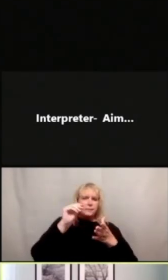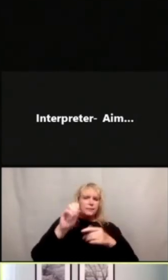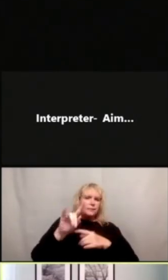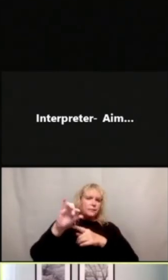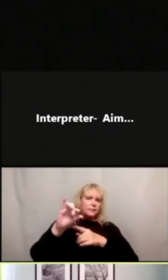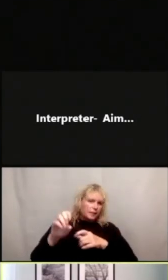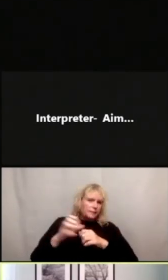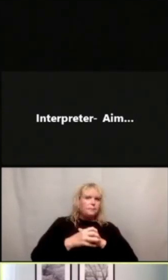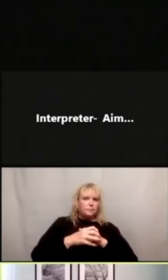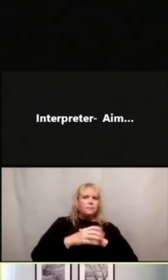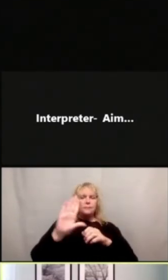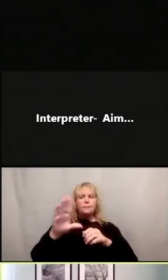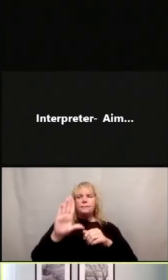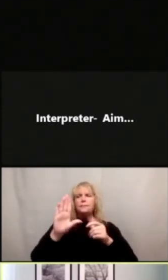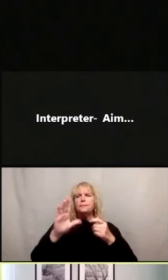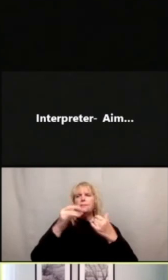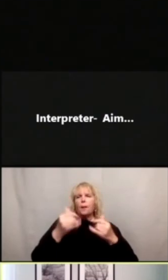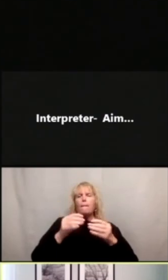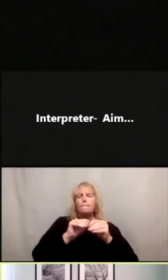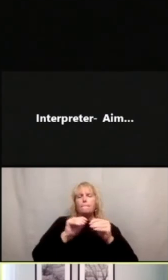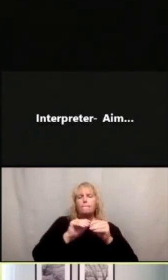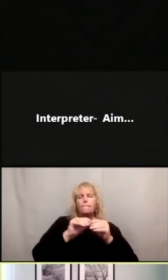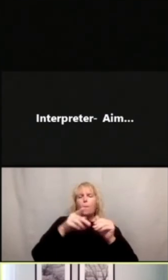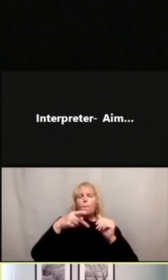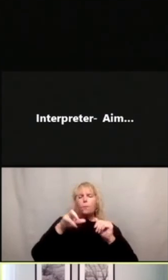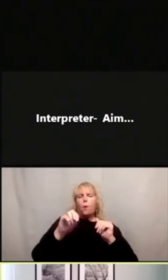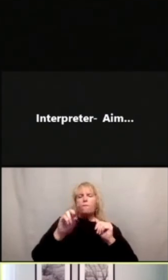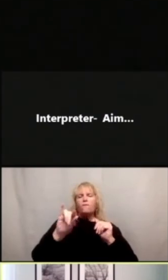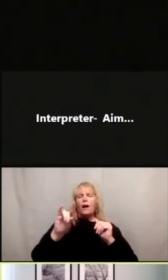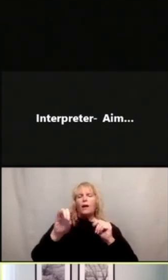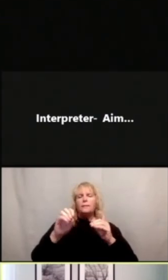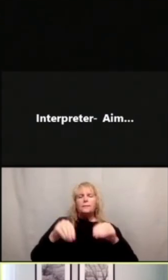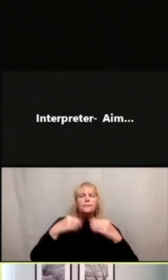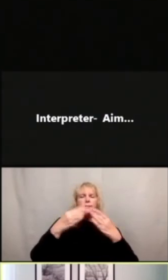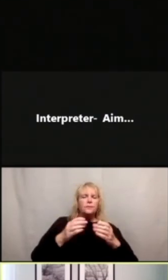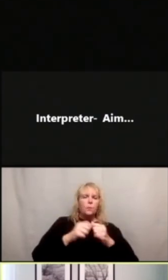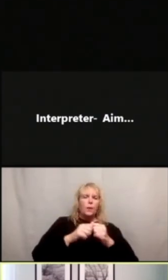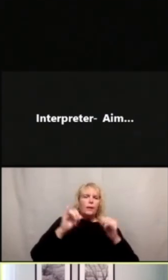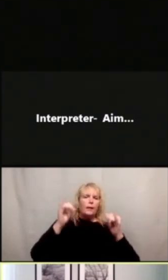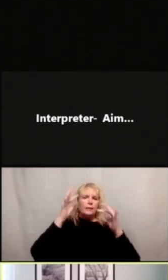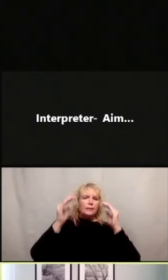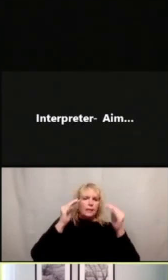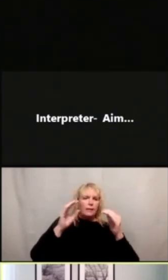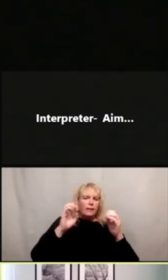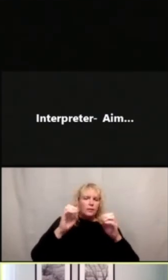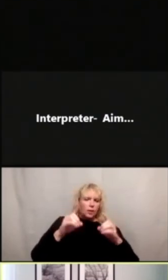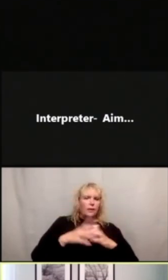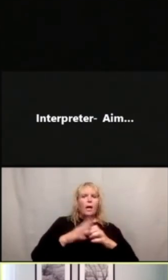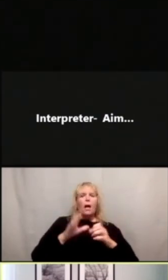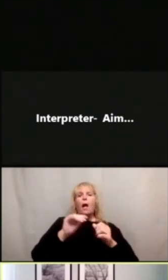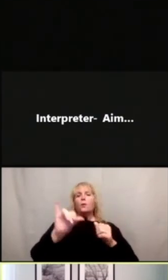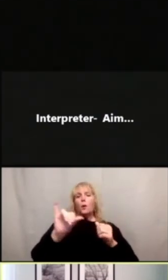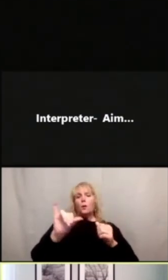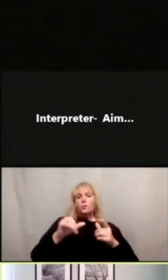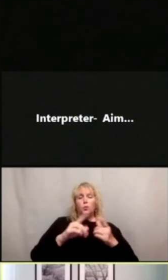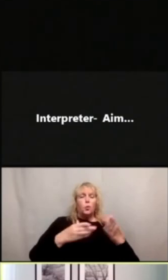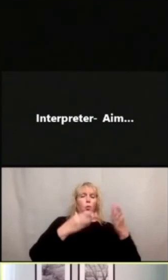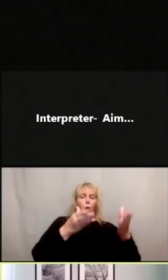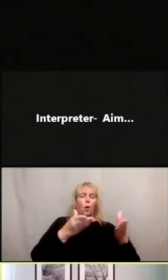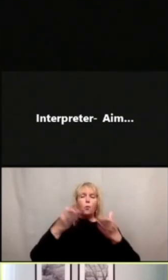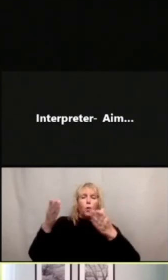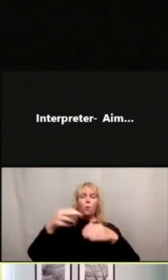with adult education providers on community events as well is really important. And then offering referrals for each other's